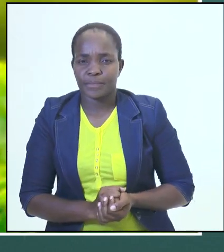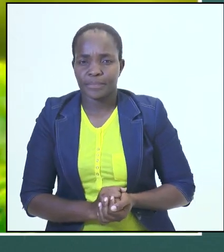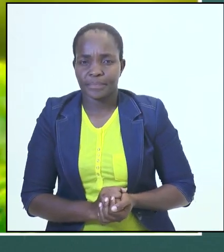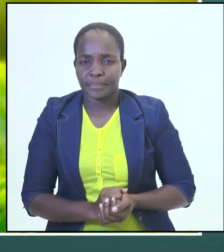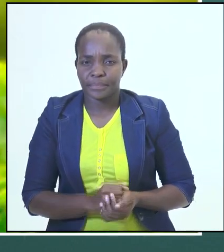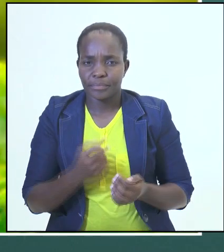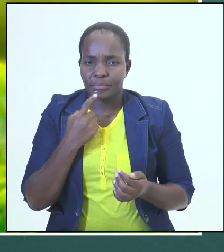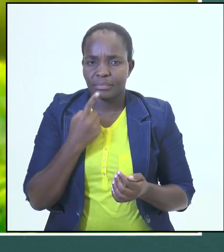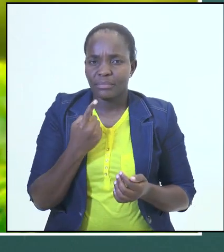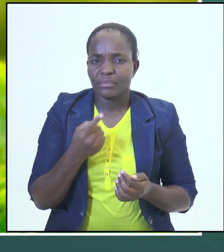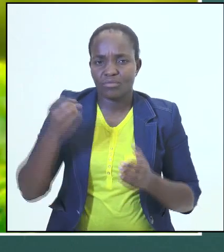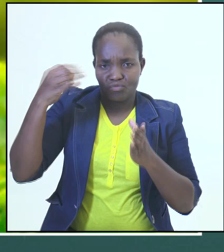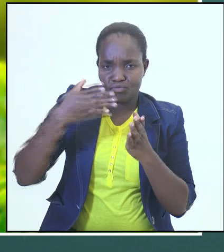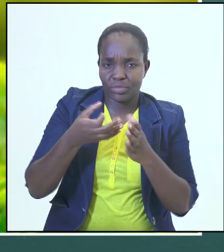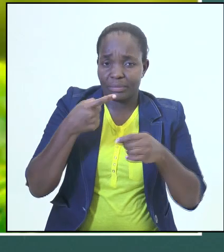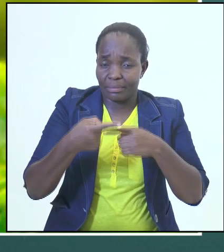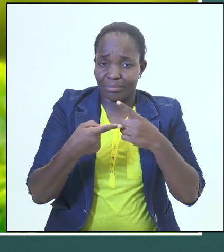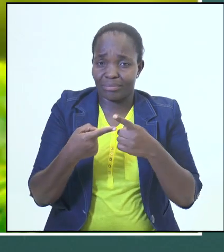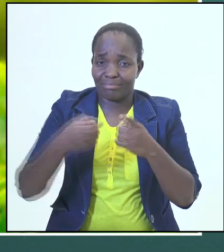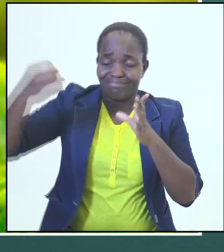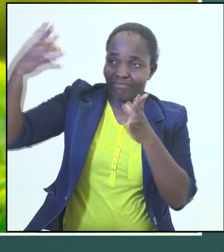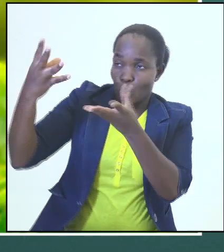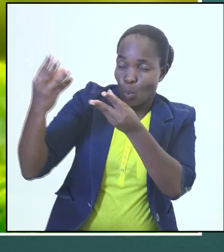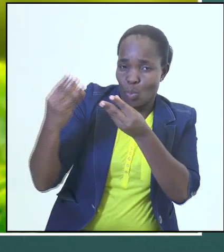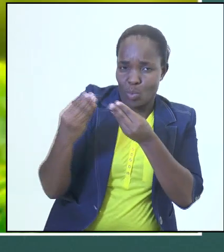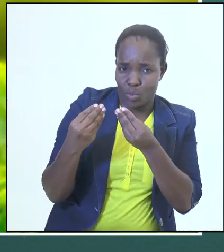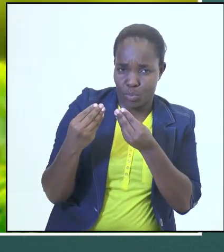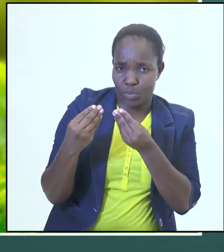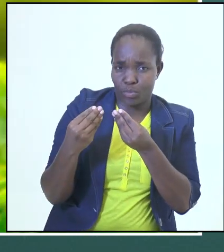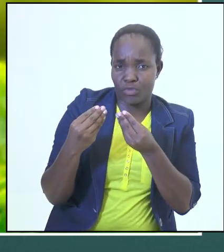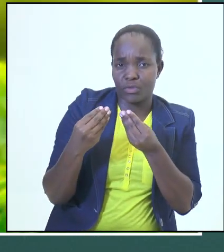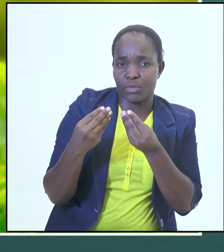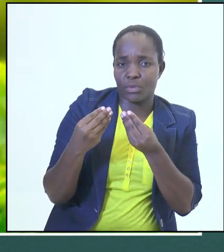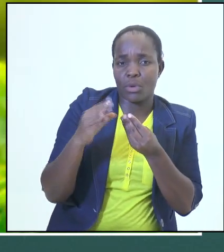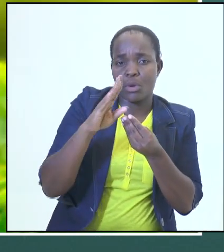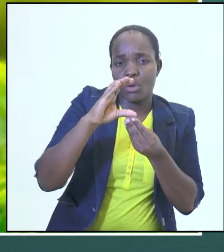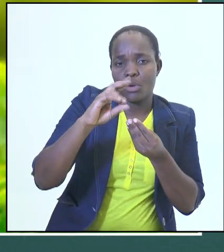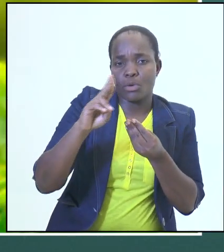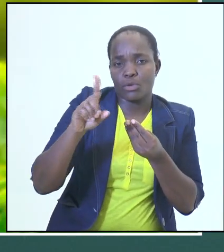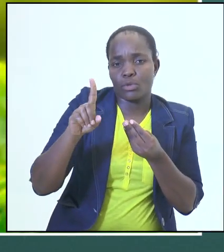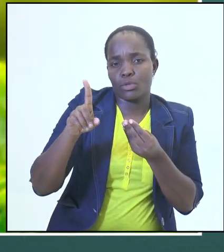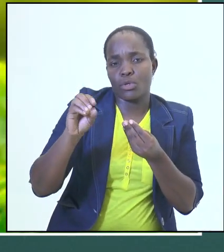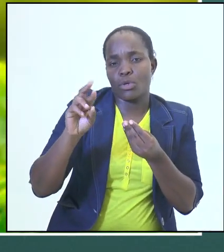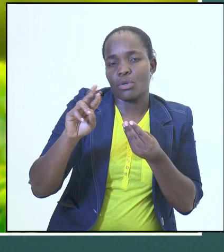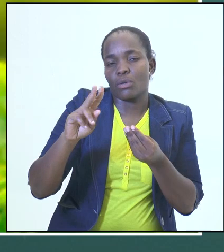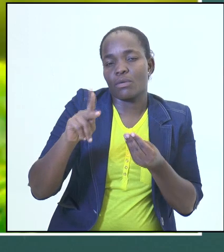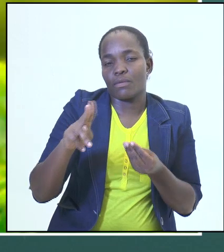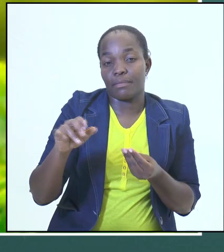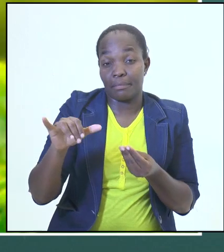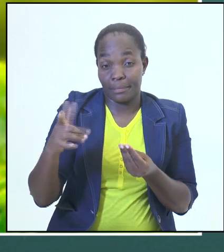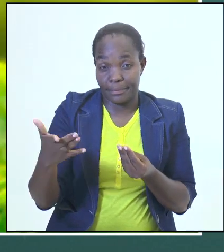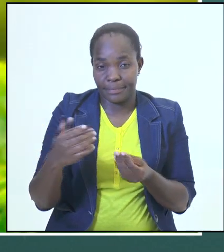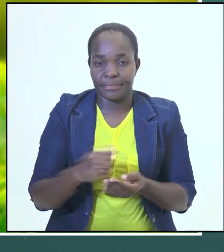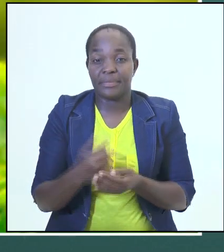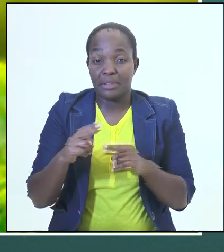photosynthesis as a process where sunlight is trapped by chlorophyll, which is in the leaf's chloroplast. Plants